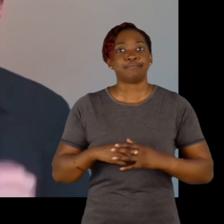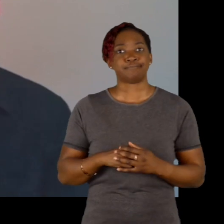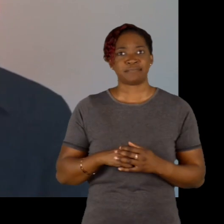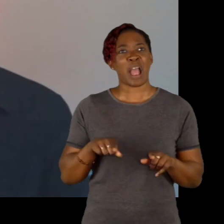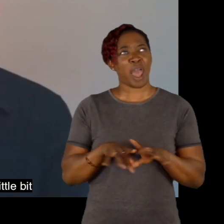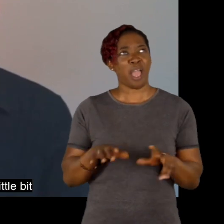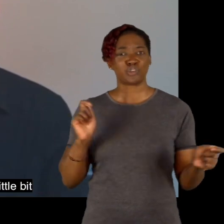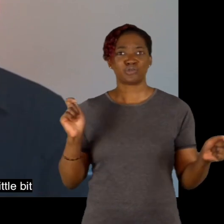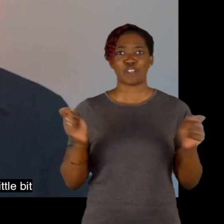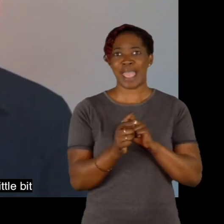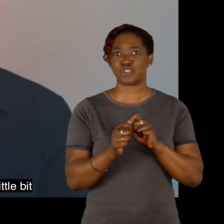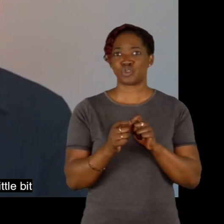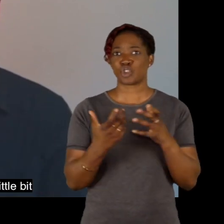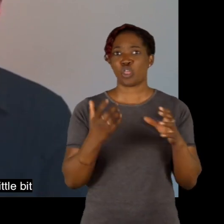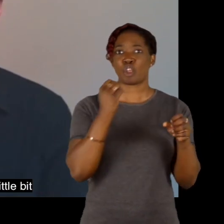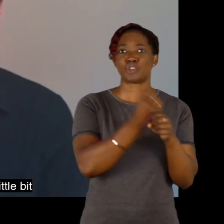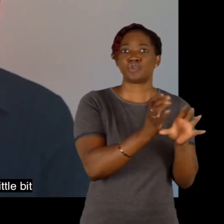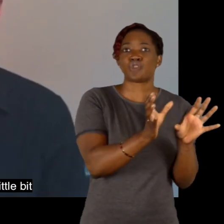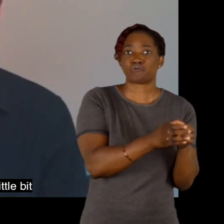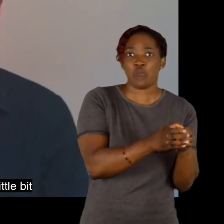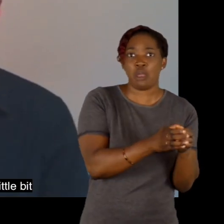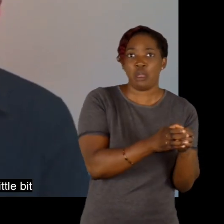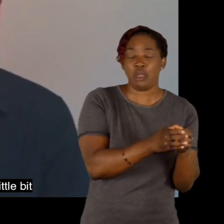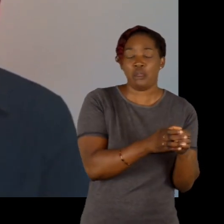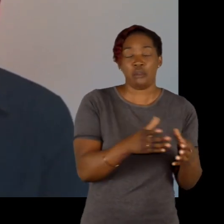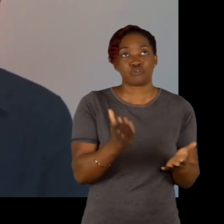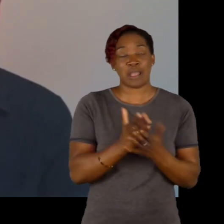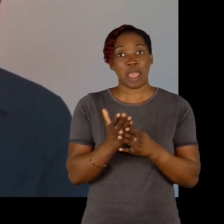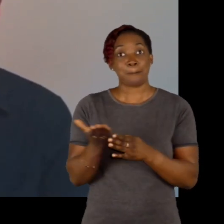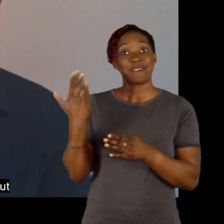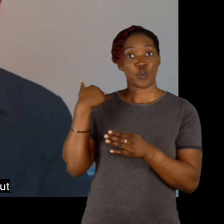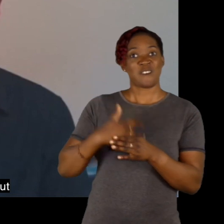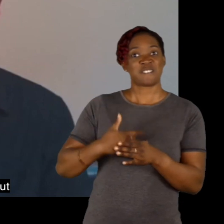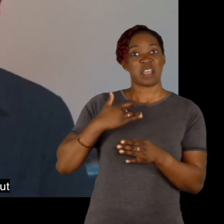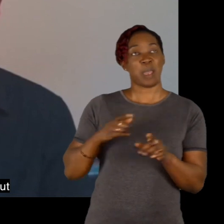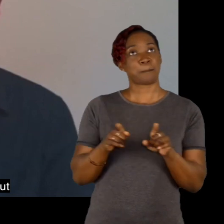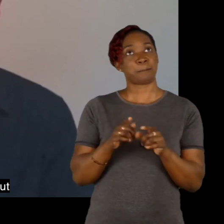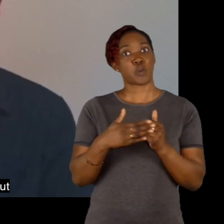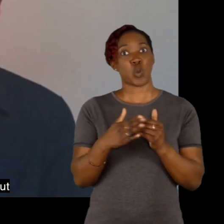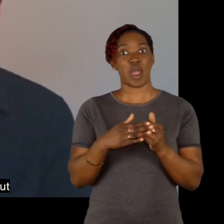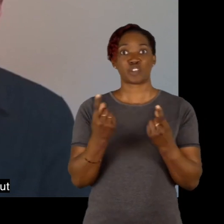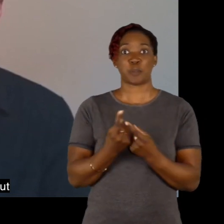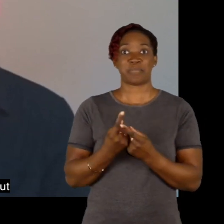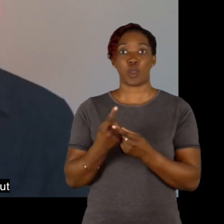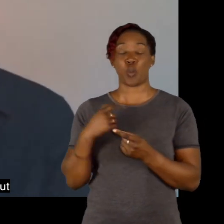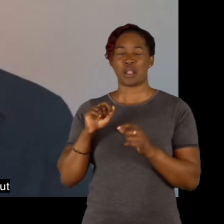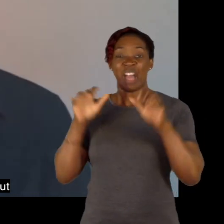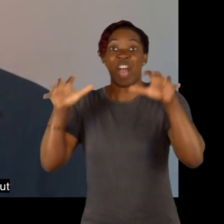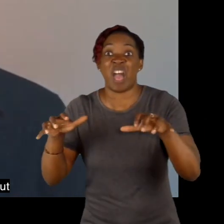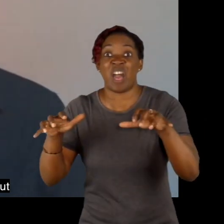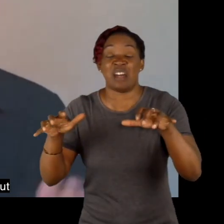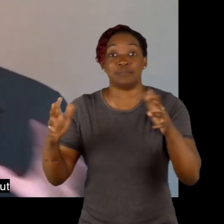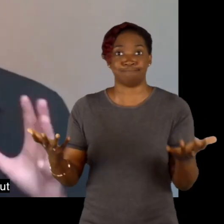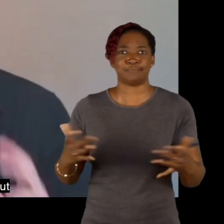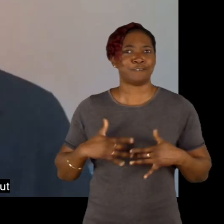horror like, almost like it changed the genre a little bit from the last one. Feels a lot more like